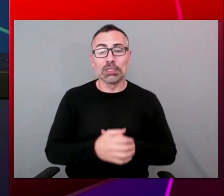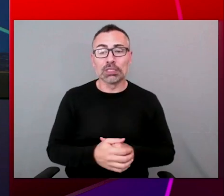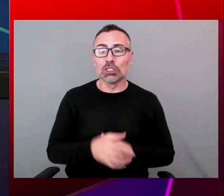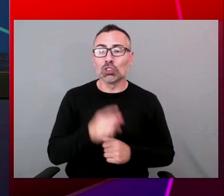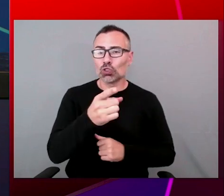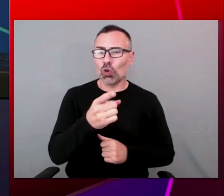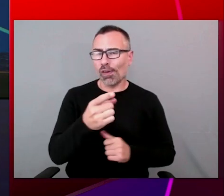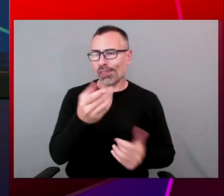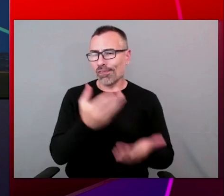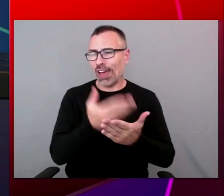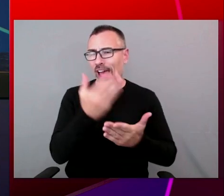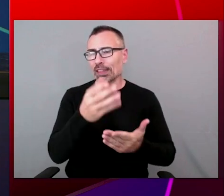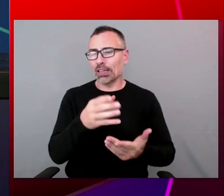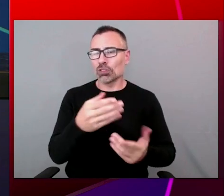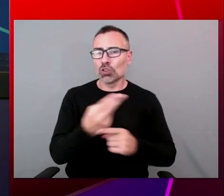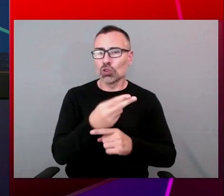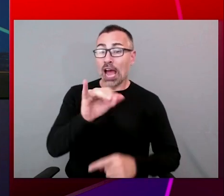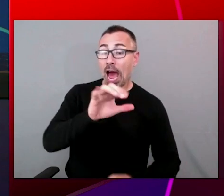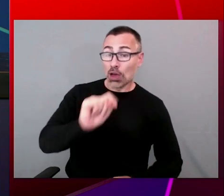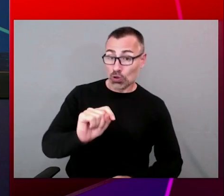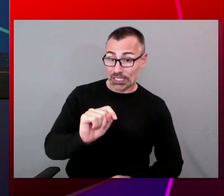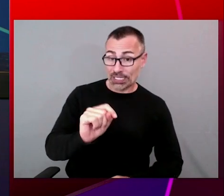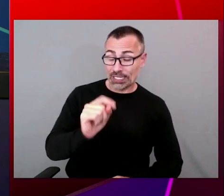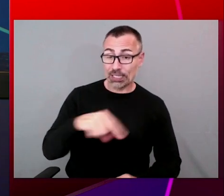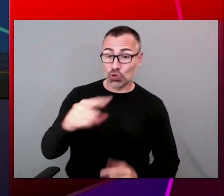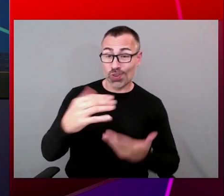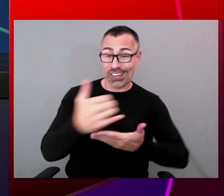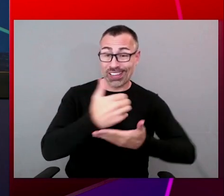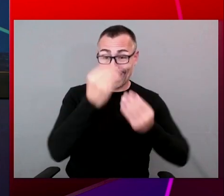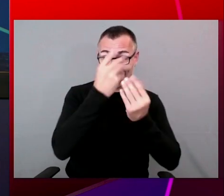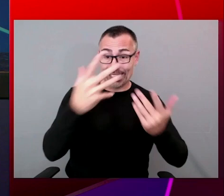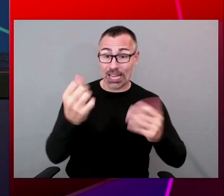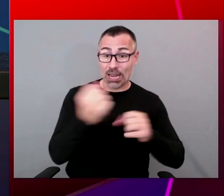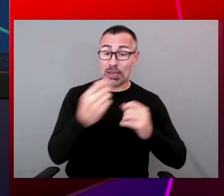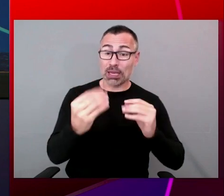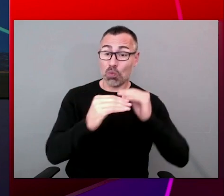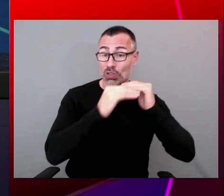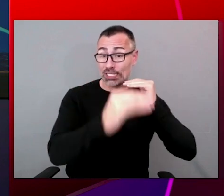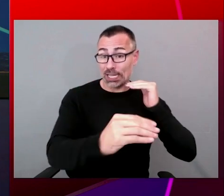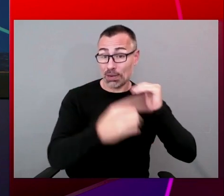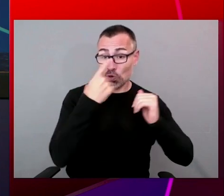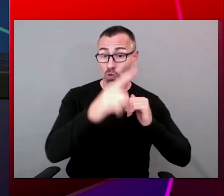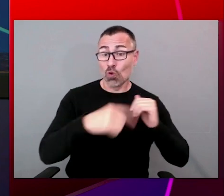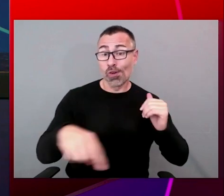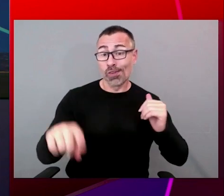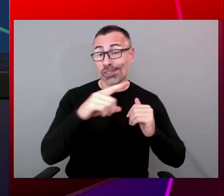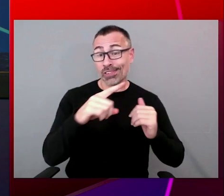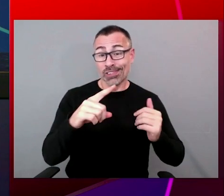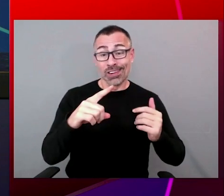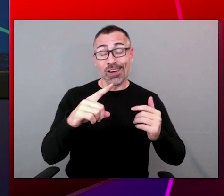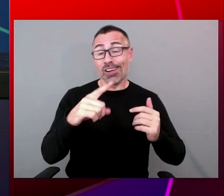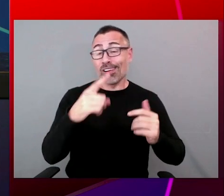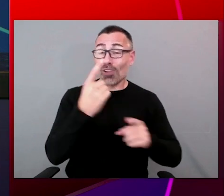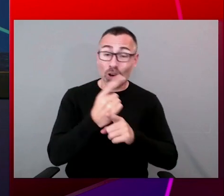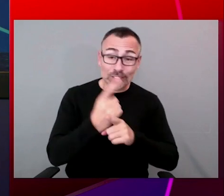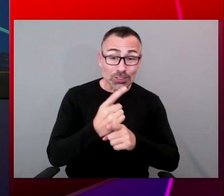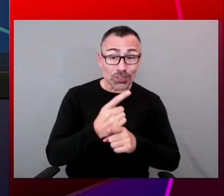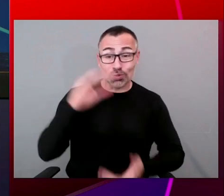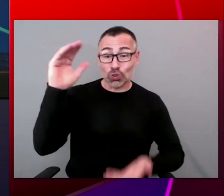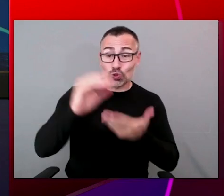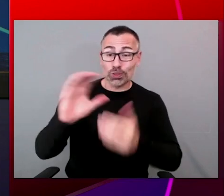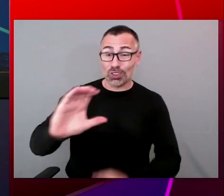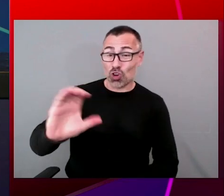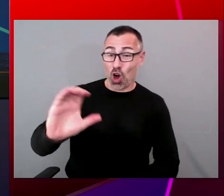to, one, make it more sustainable, two, to reduce the carbon emissions, that's incredible because, you know, I come from